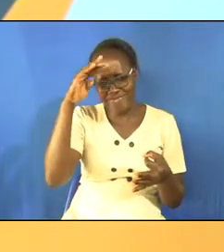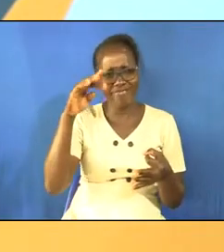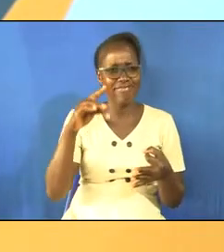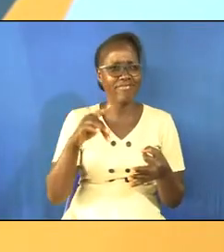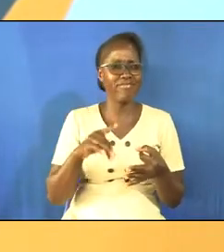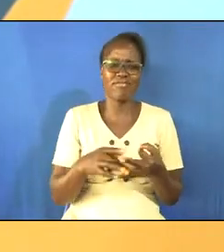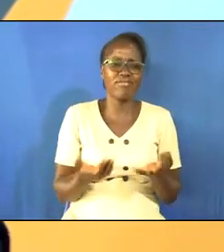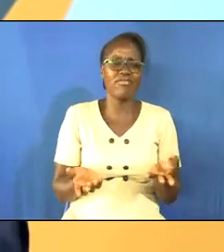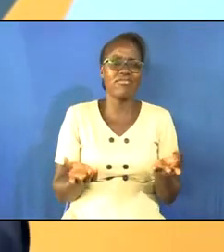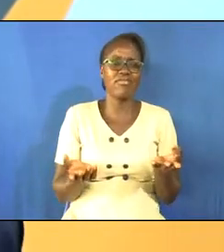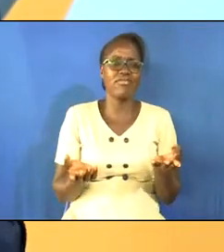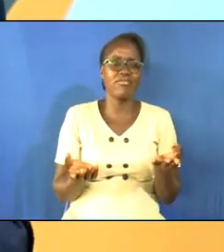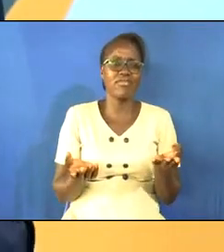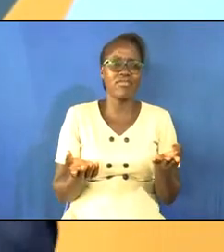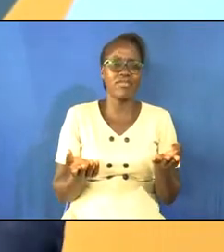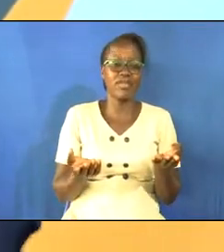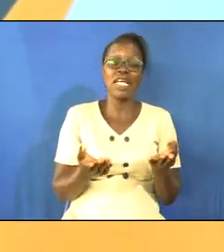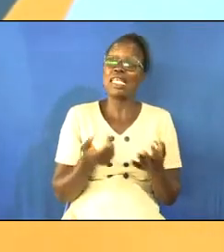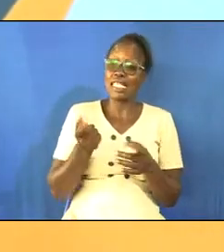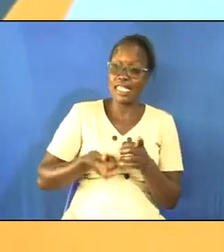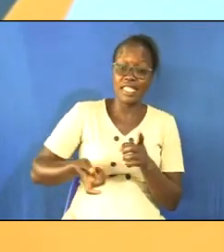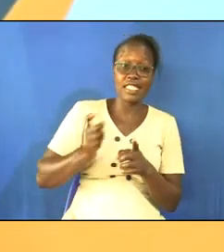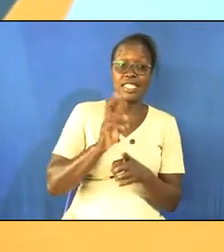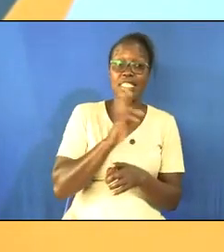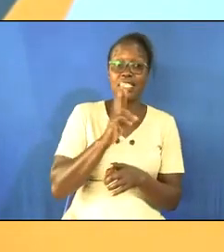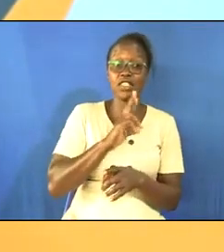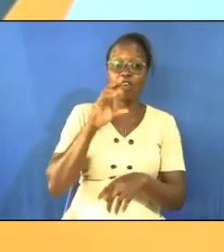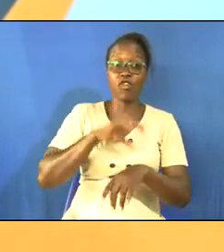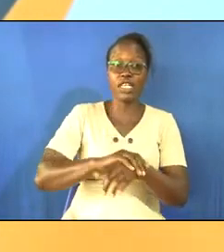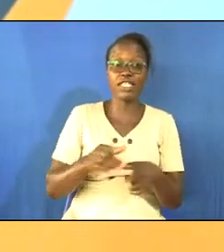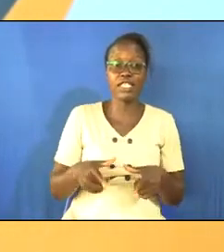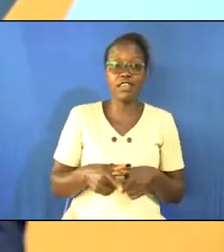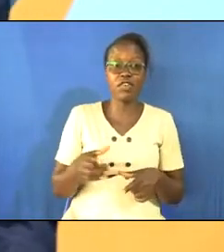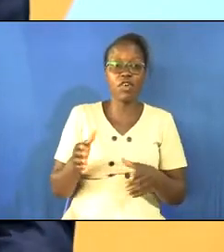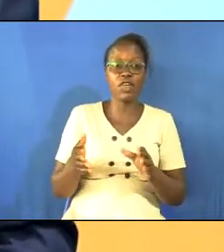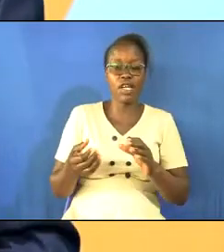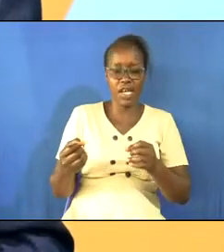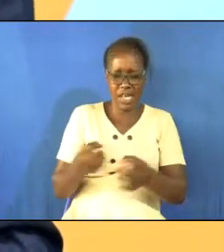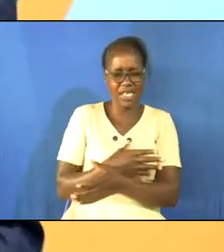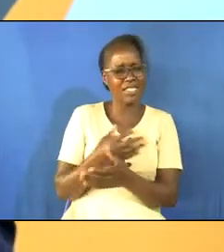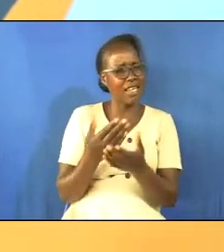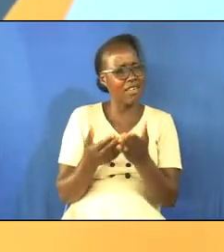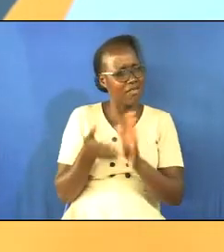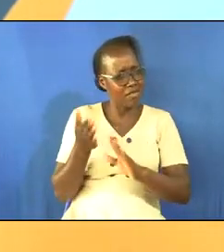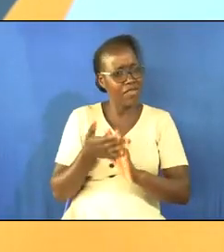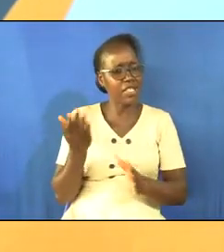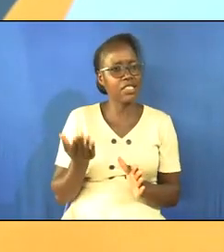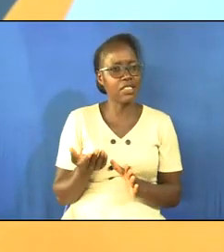and is on alcohol. This increases your risk of cervical cancer multifold.